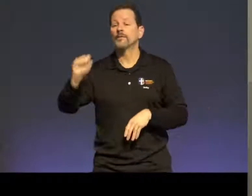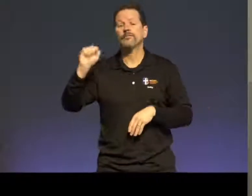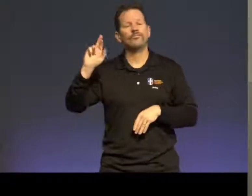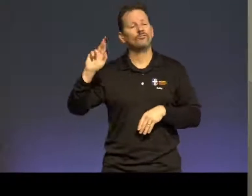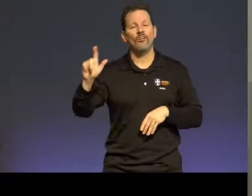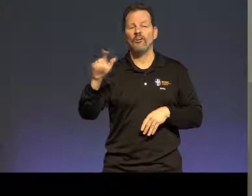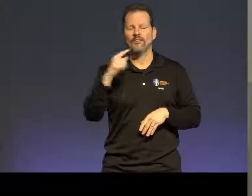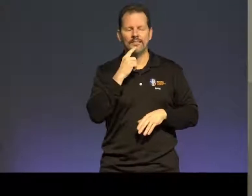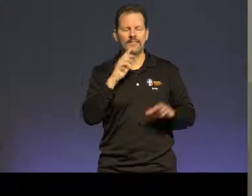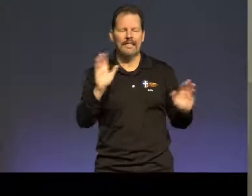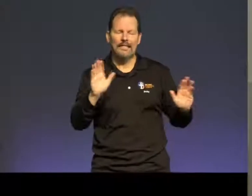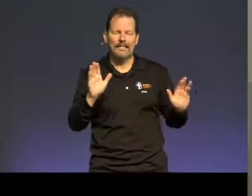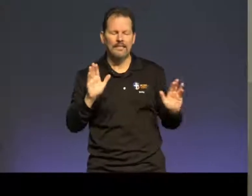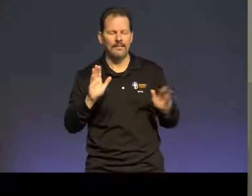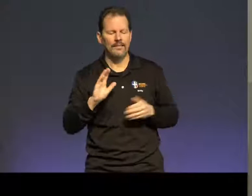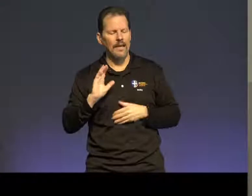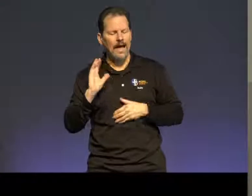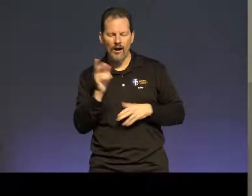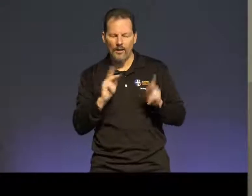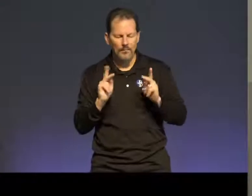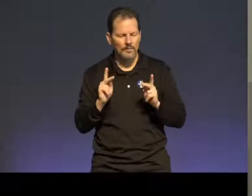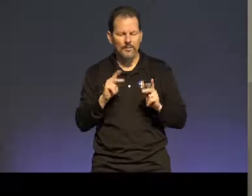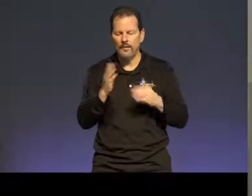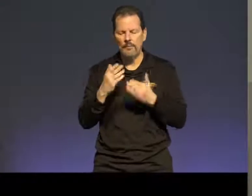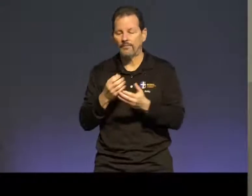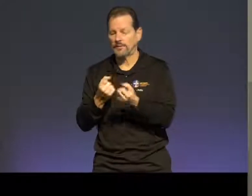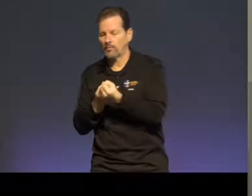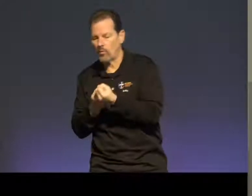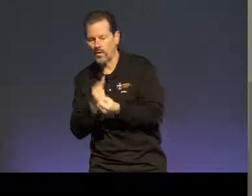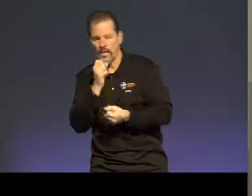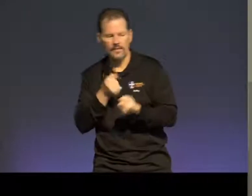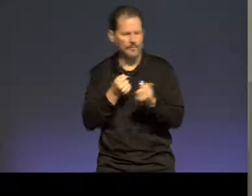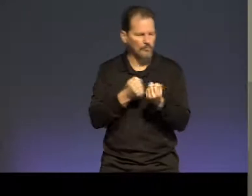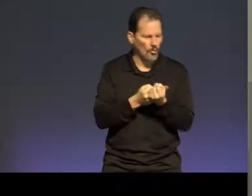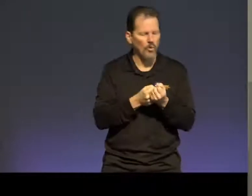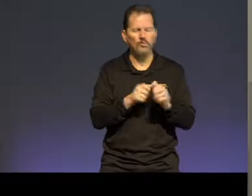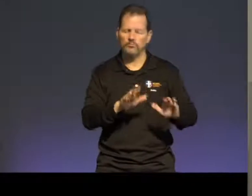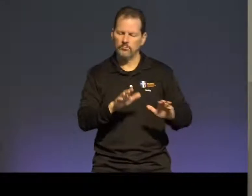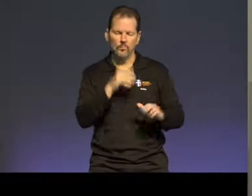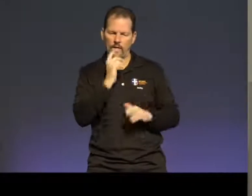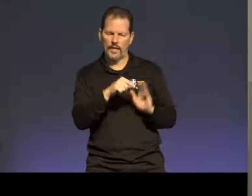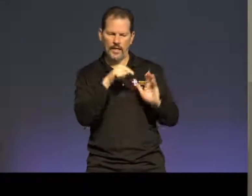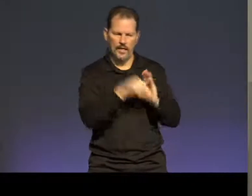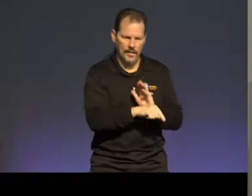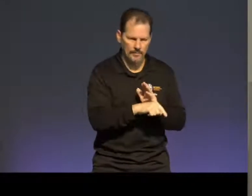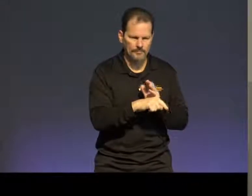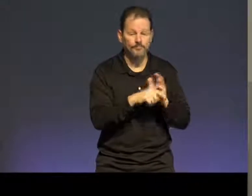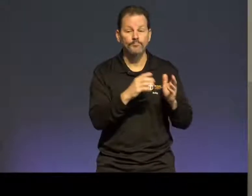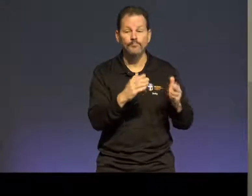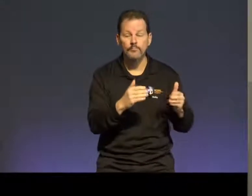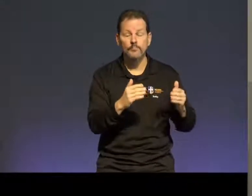lose their life today. As time goes on, there's another enemy that arises. We hear more